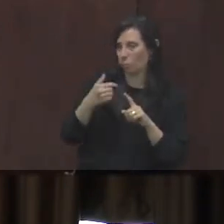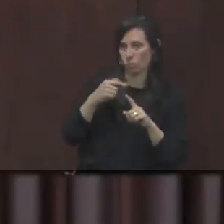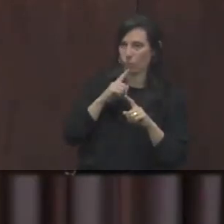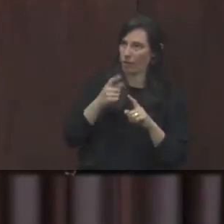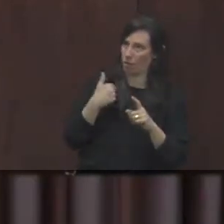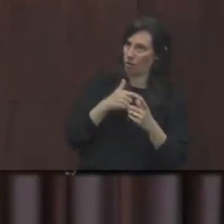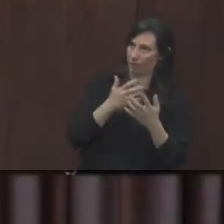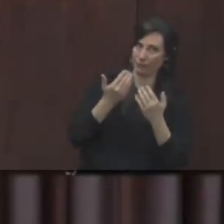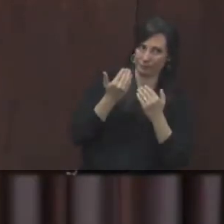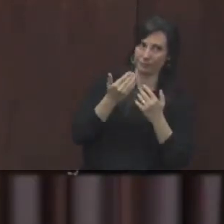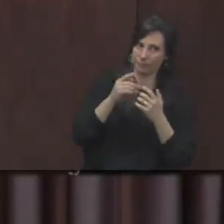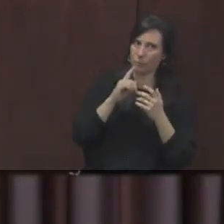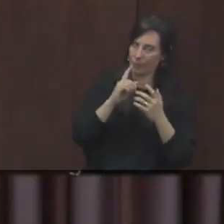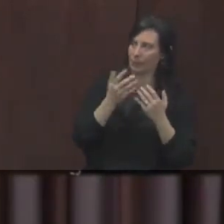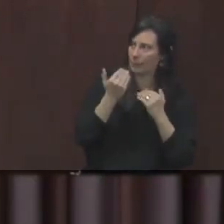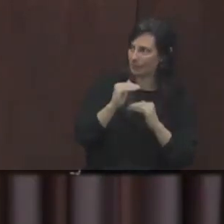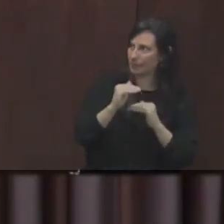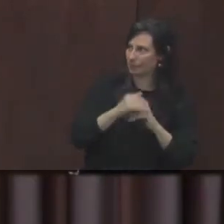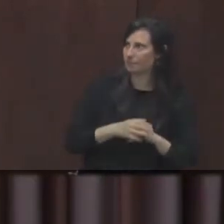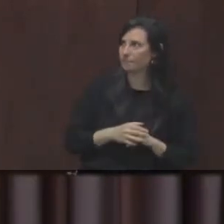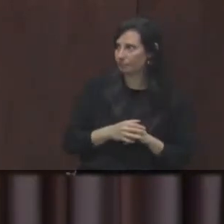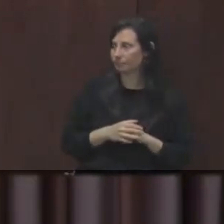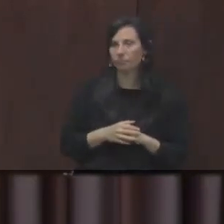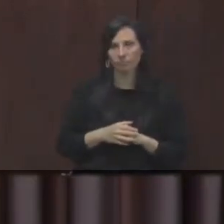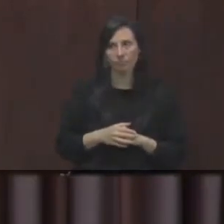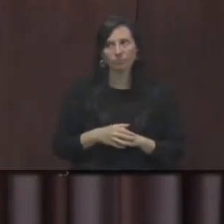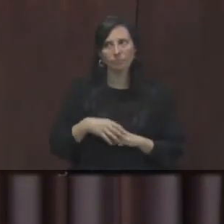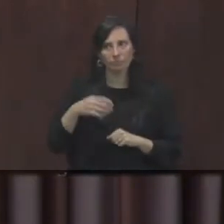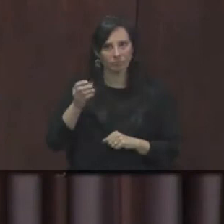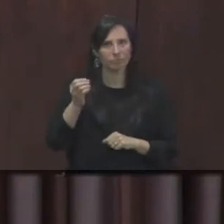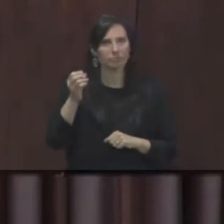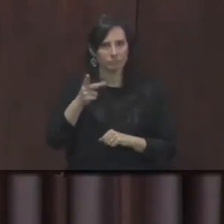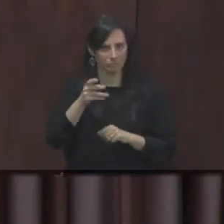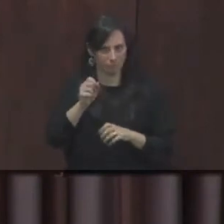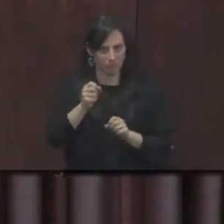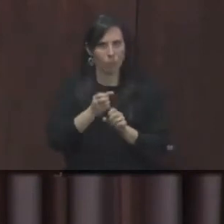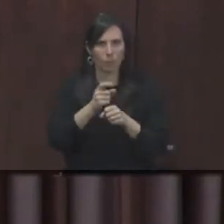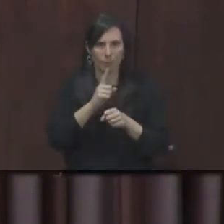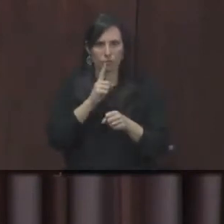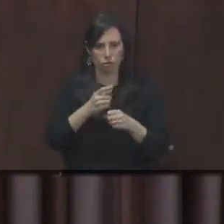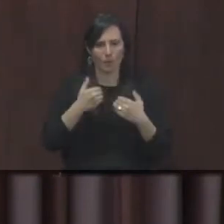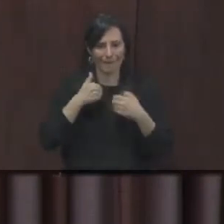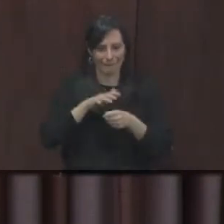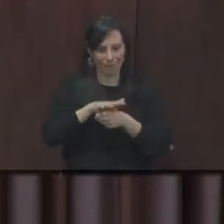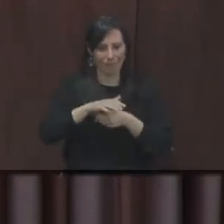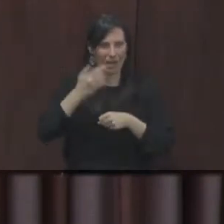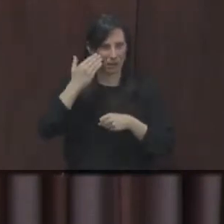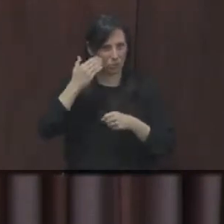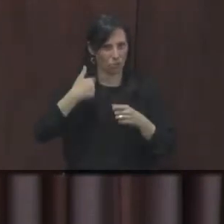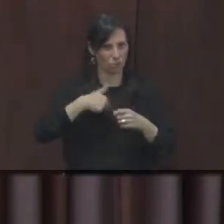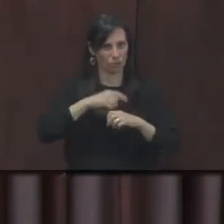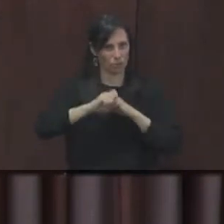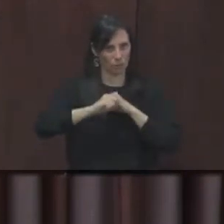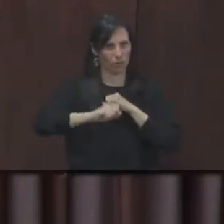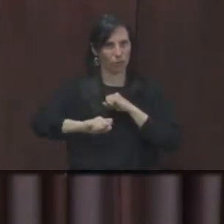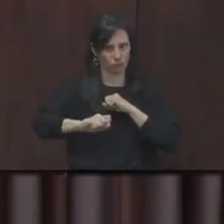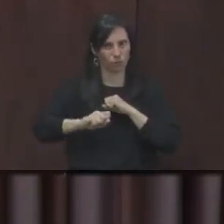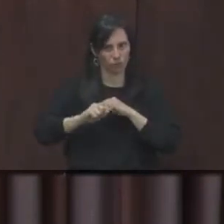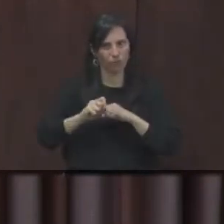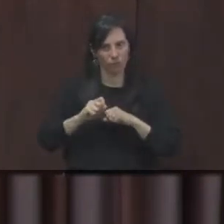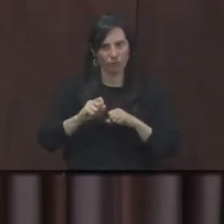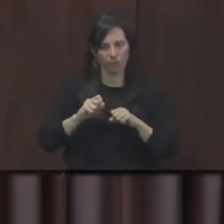than we have on the agenda, but I think this is very important. So let's take all the time we need to make sure everyone's questions are answered. And if we need to move some other stuff around, we